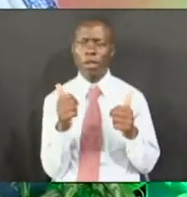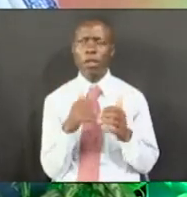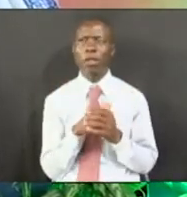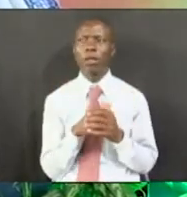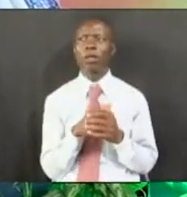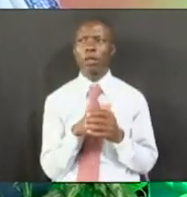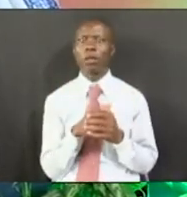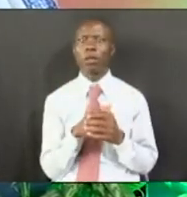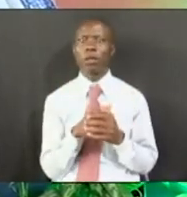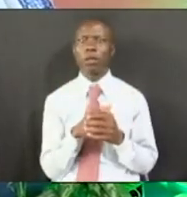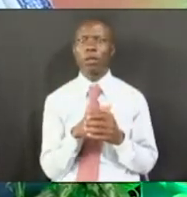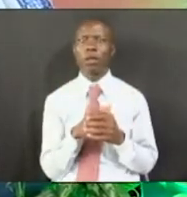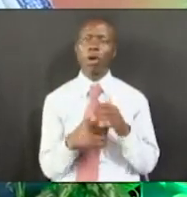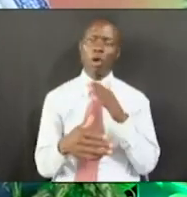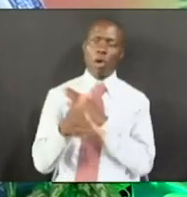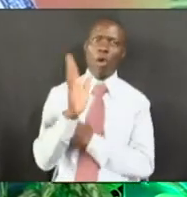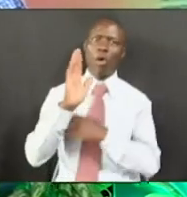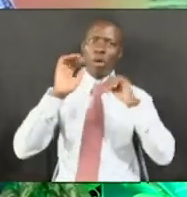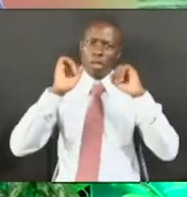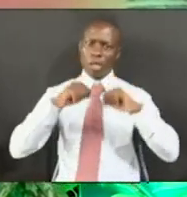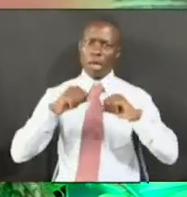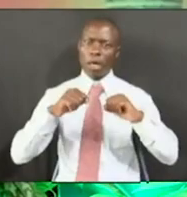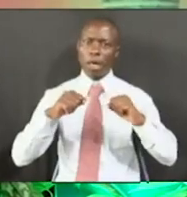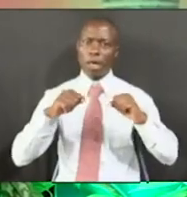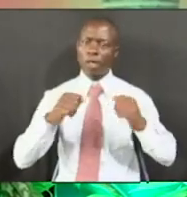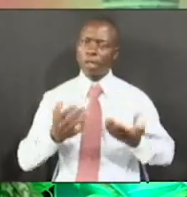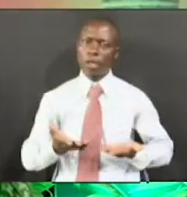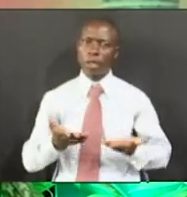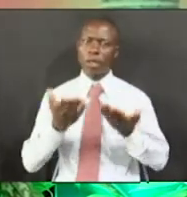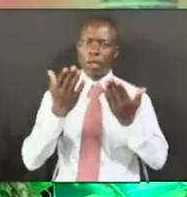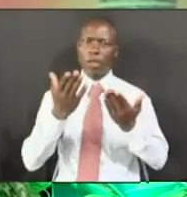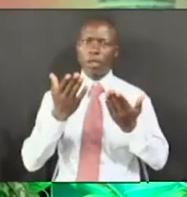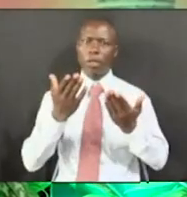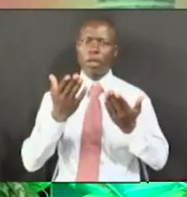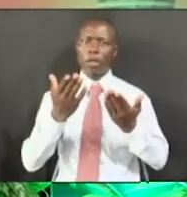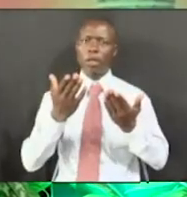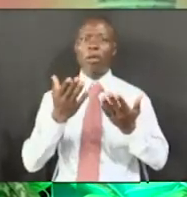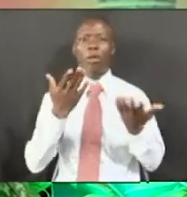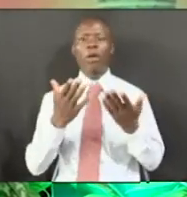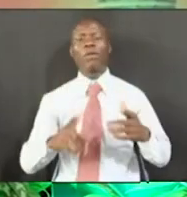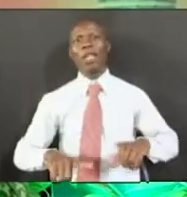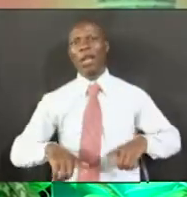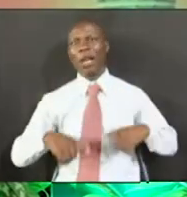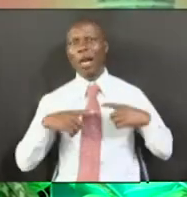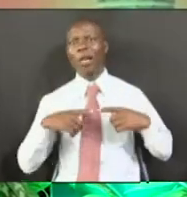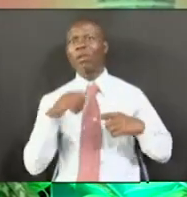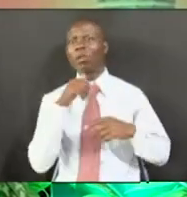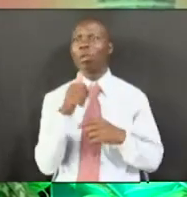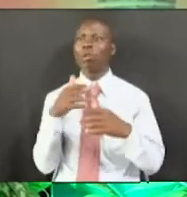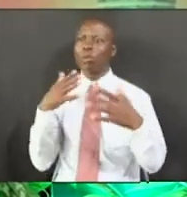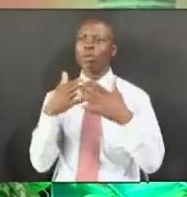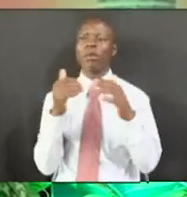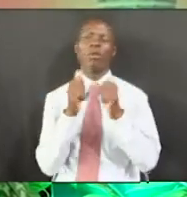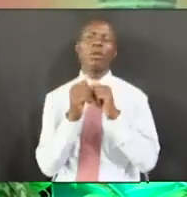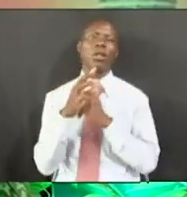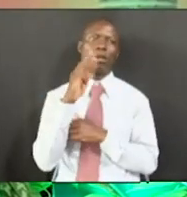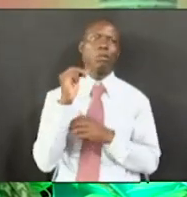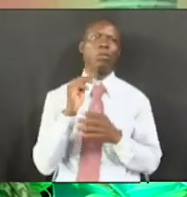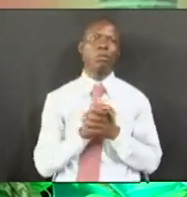God can make you an elder even when your heart is not right with him.